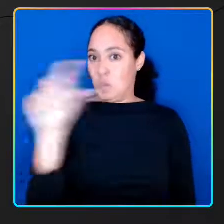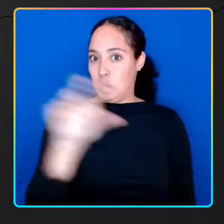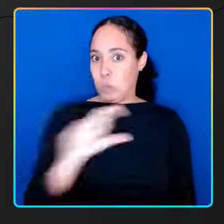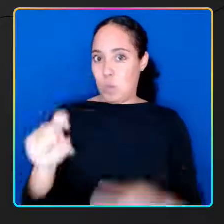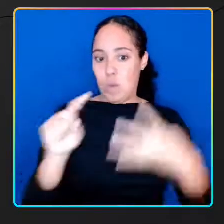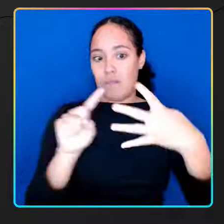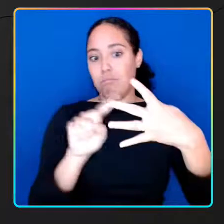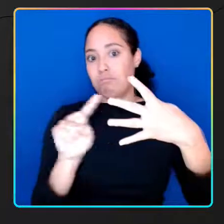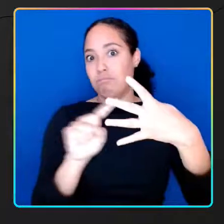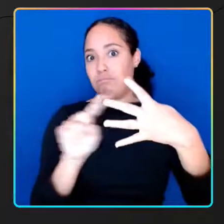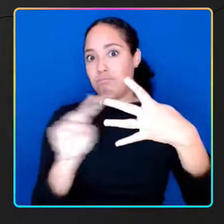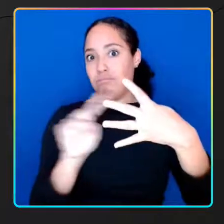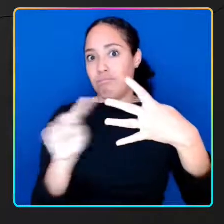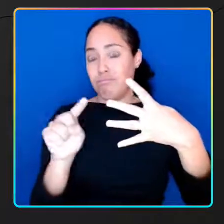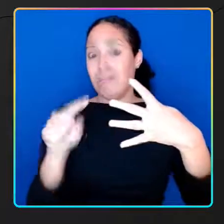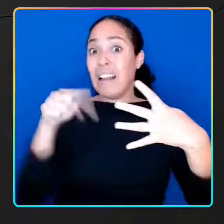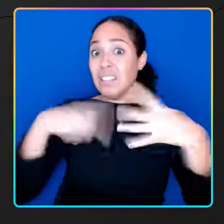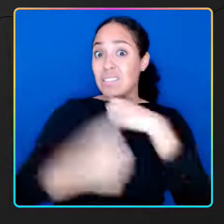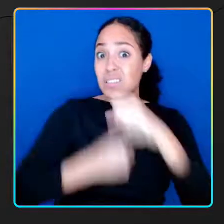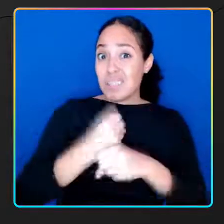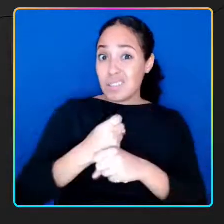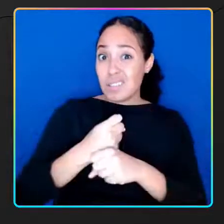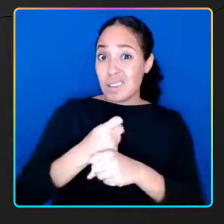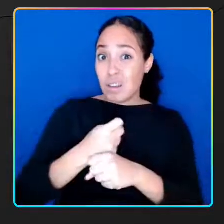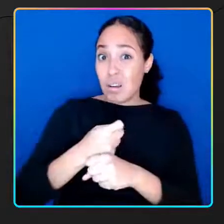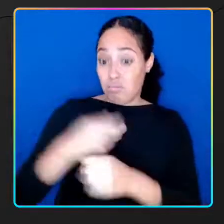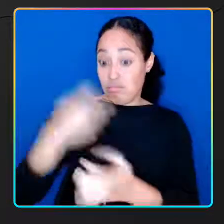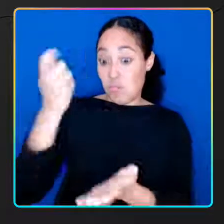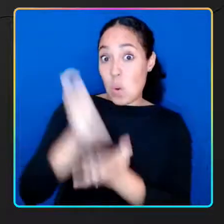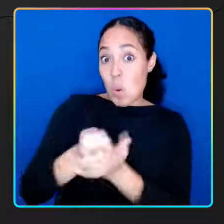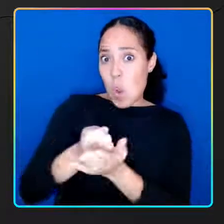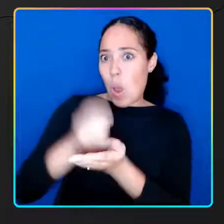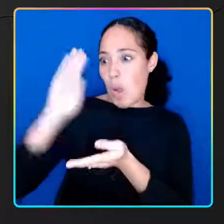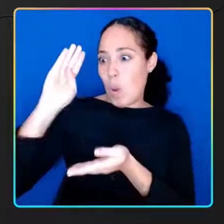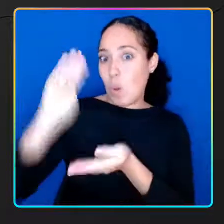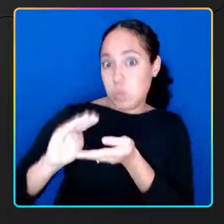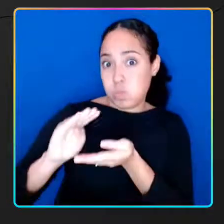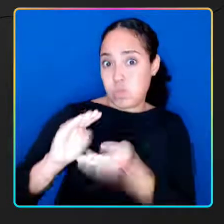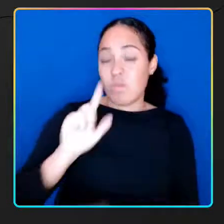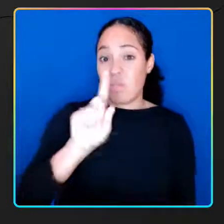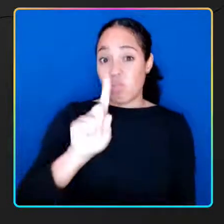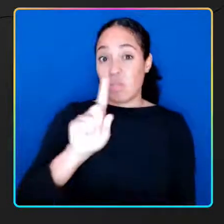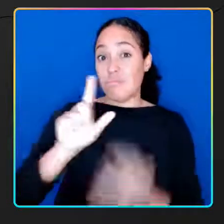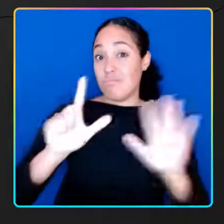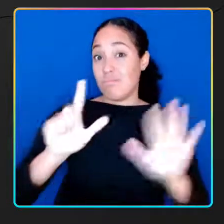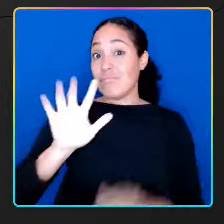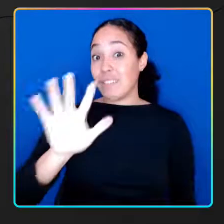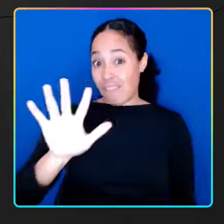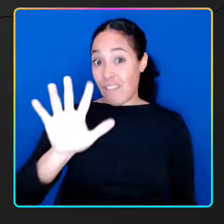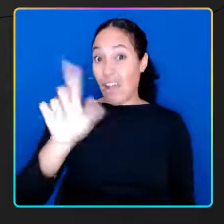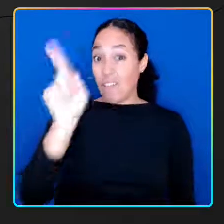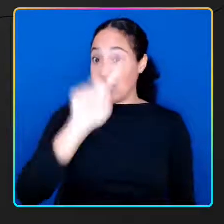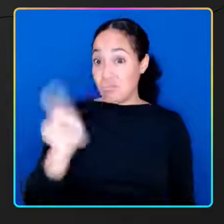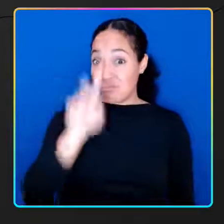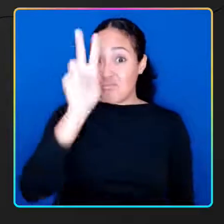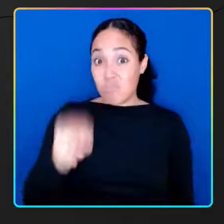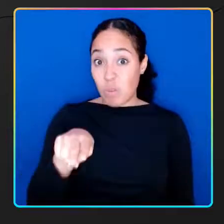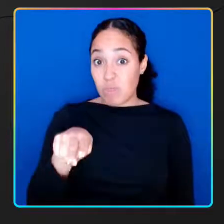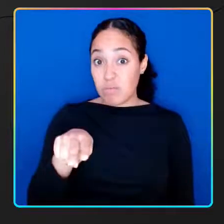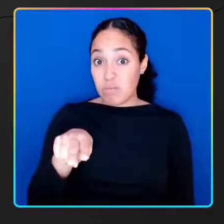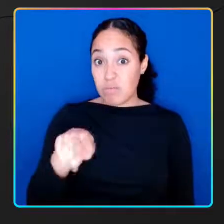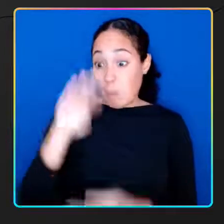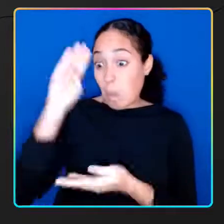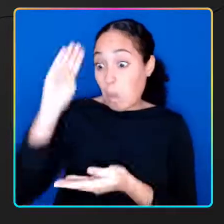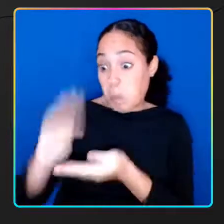I encourage everyone to it's like the perfect year to go because it's so cheap because it's not in person,